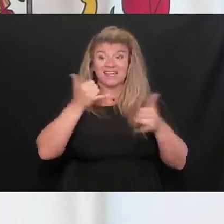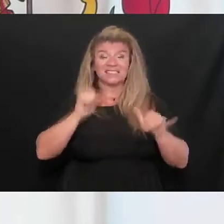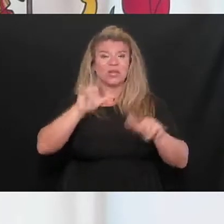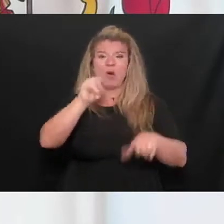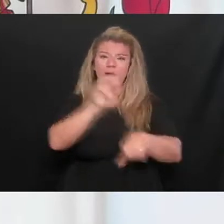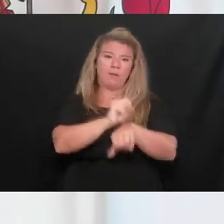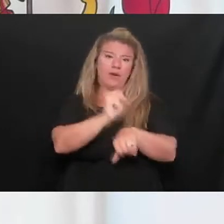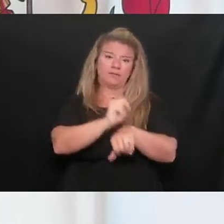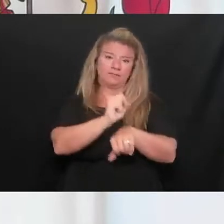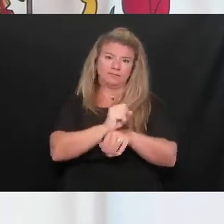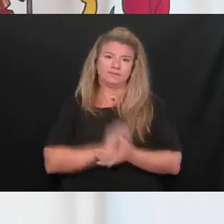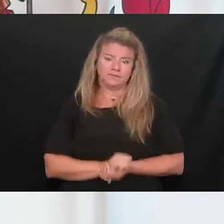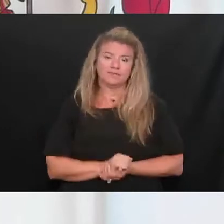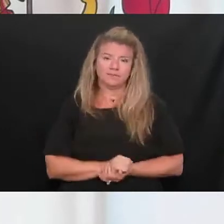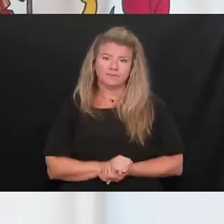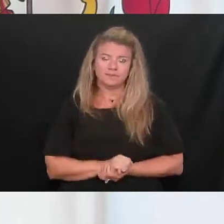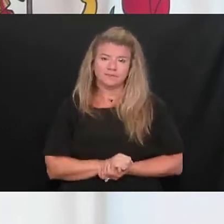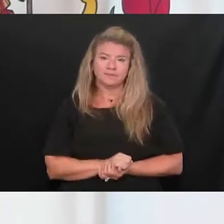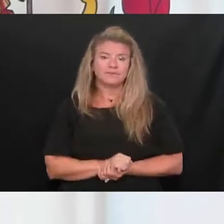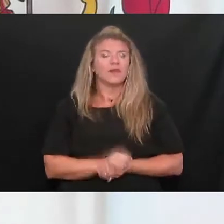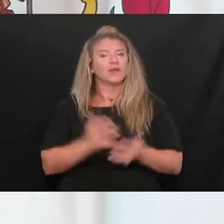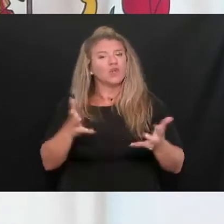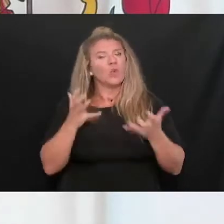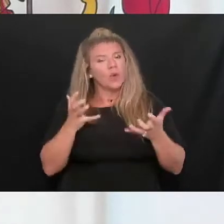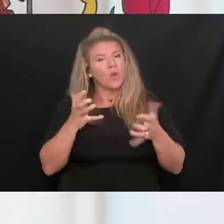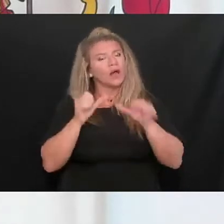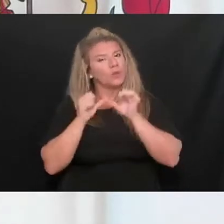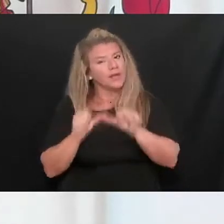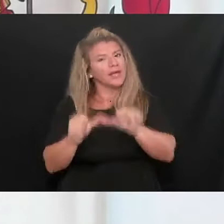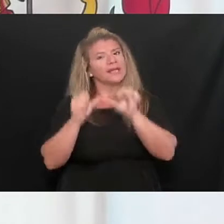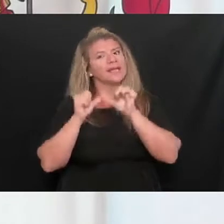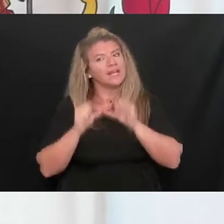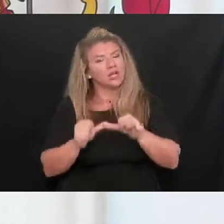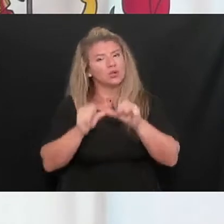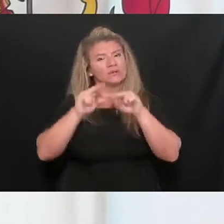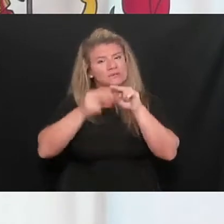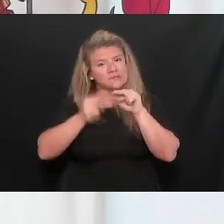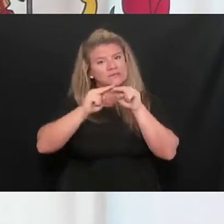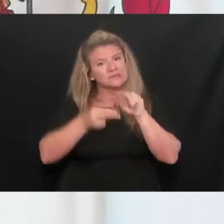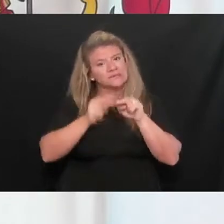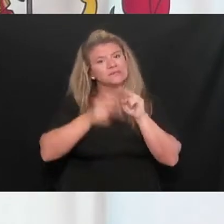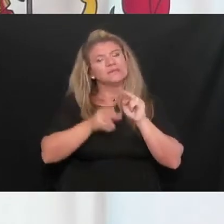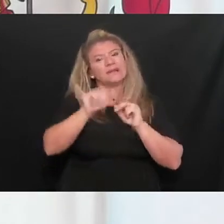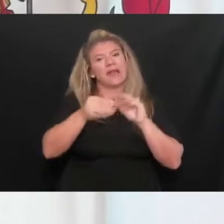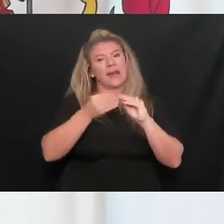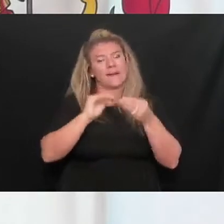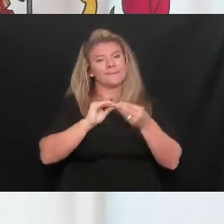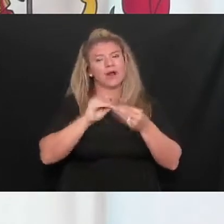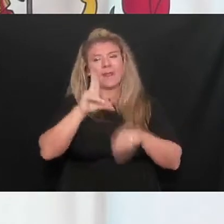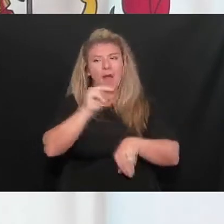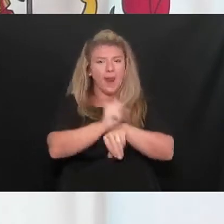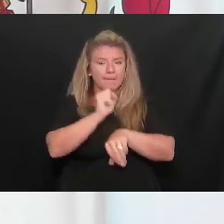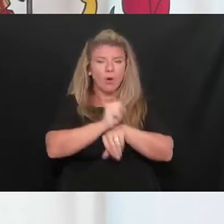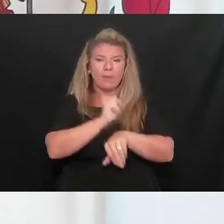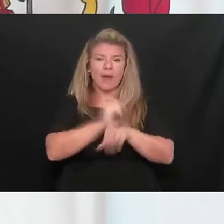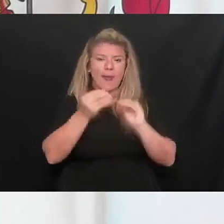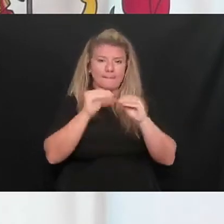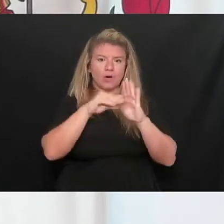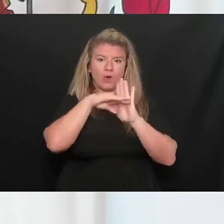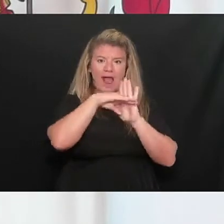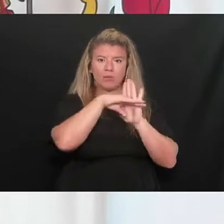unemployed, and so we want to continue to whittle on that number and let this unemployment rate just keep on